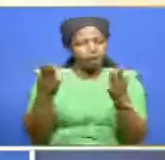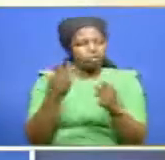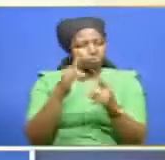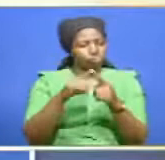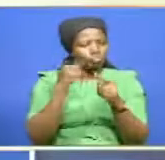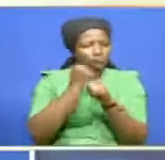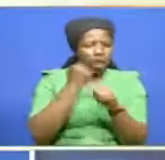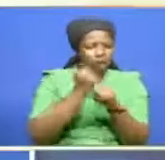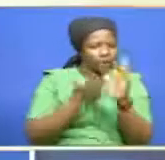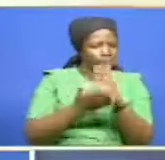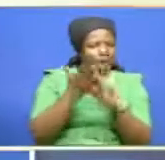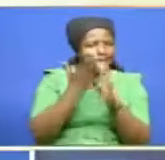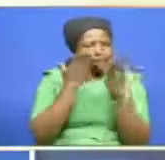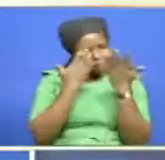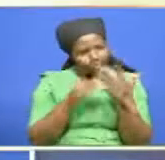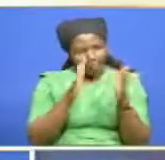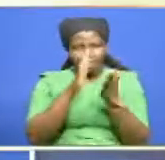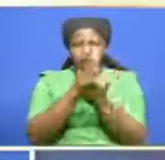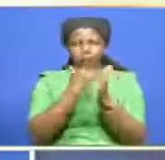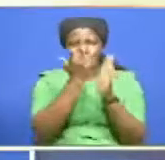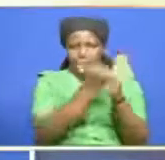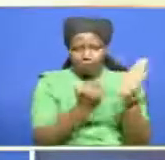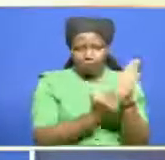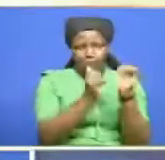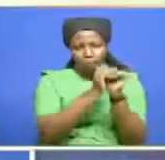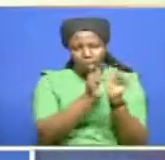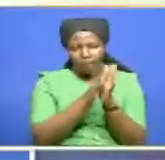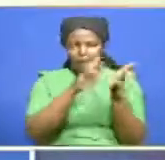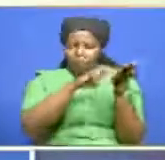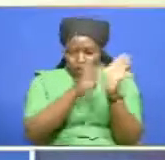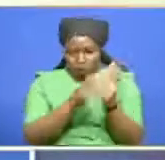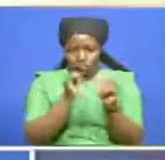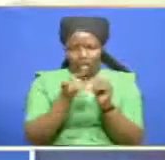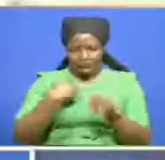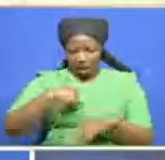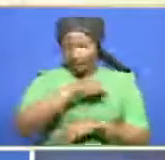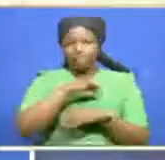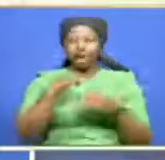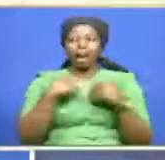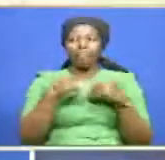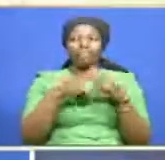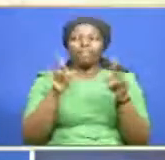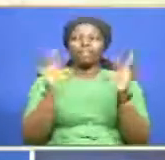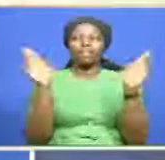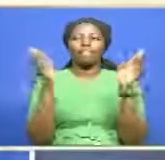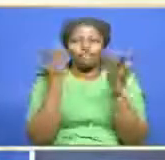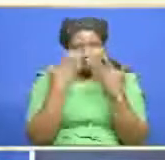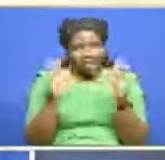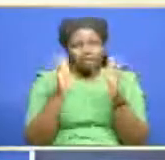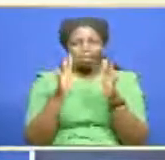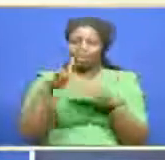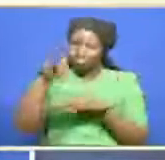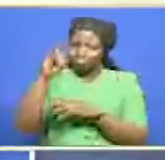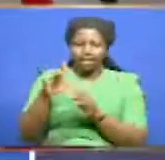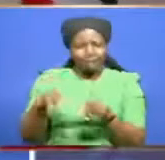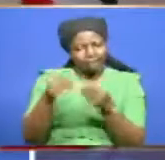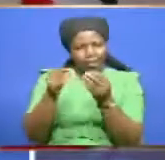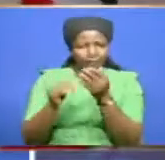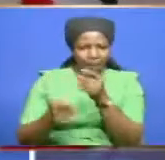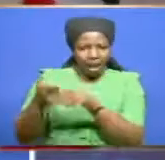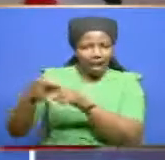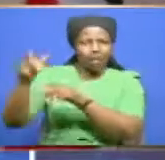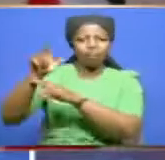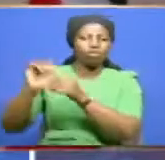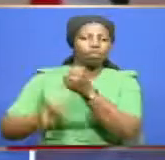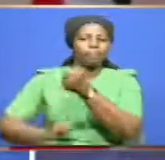complete some of the programs and projects that we have already started, that we need to give them additional support. Yeah?